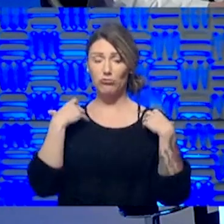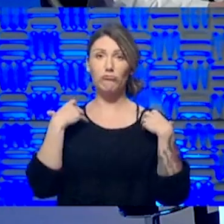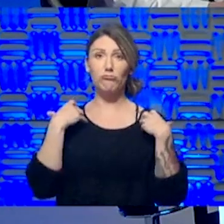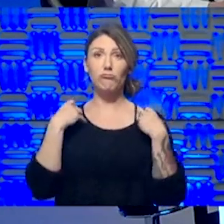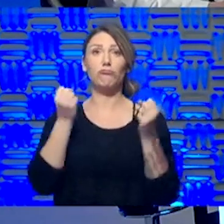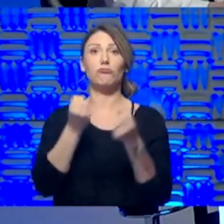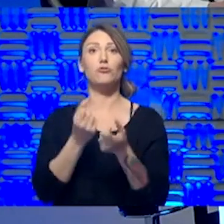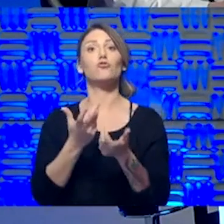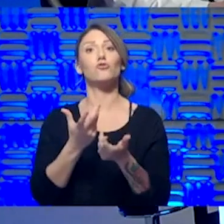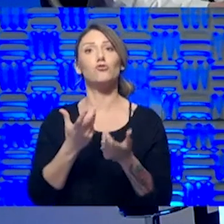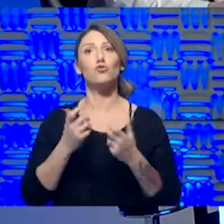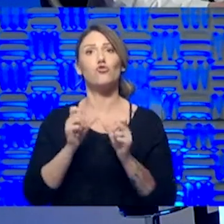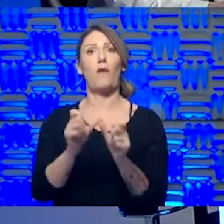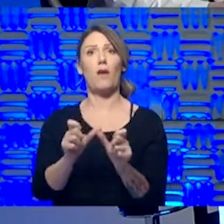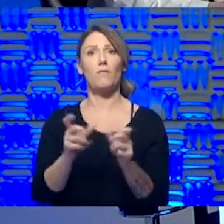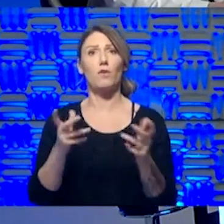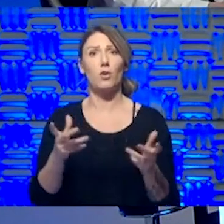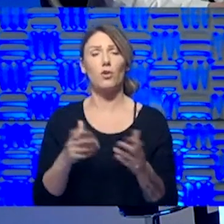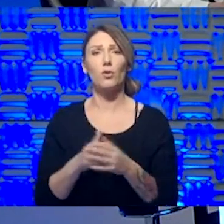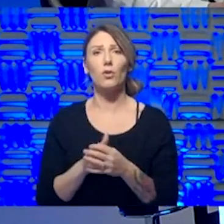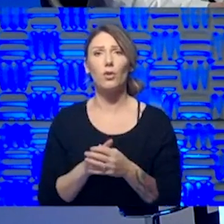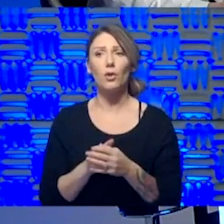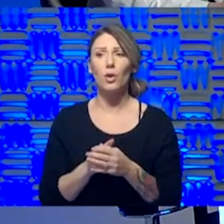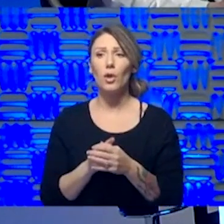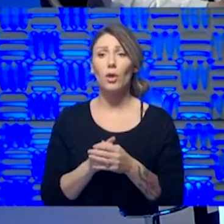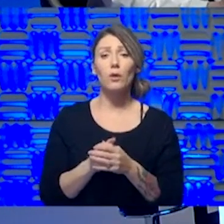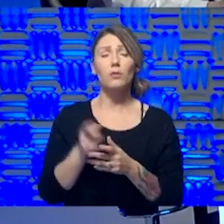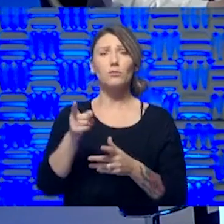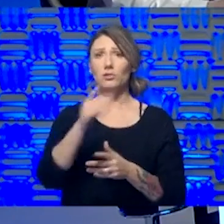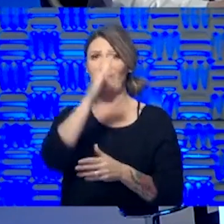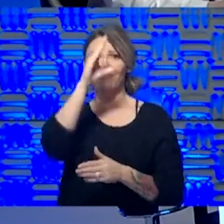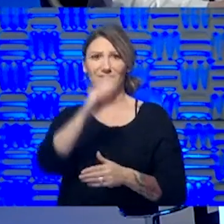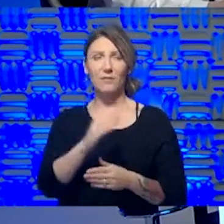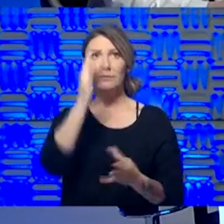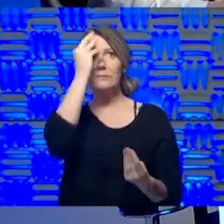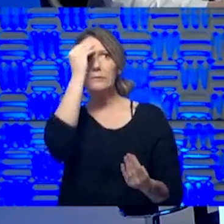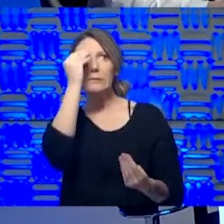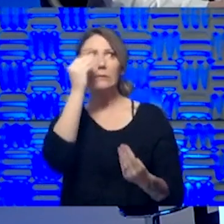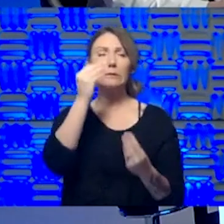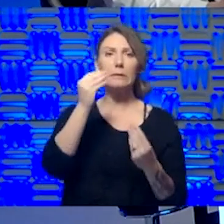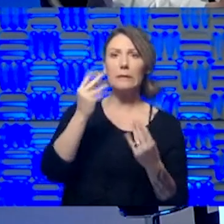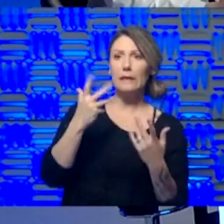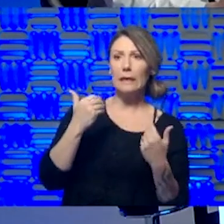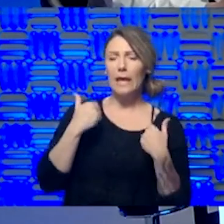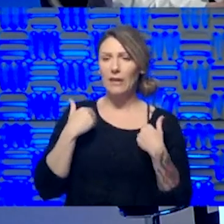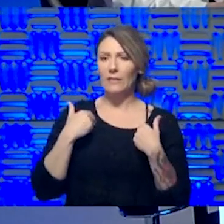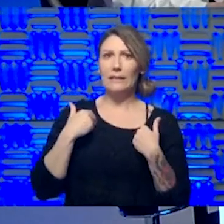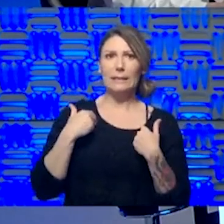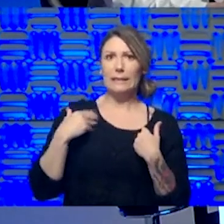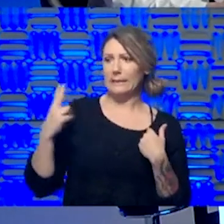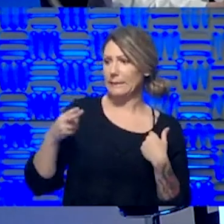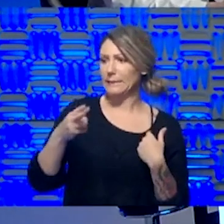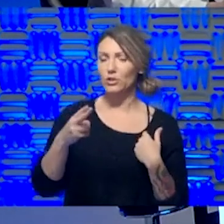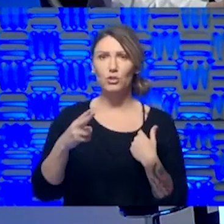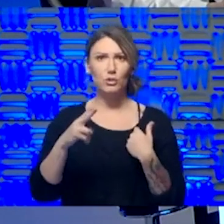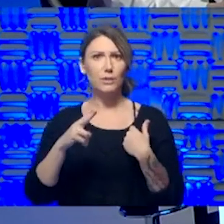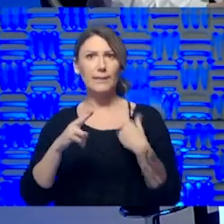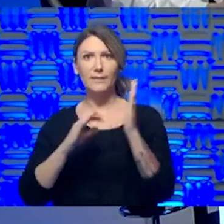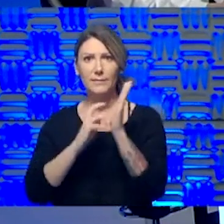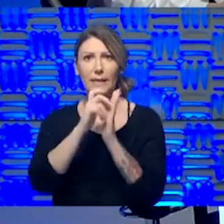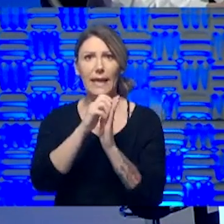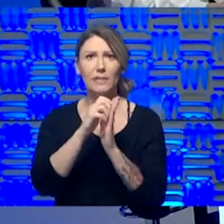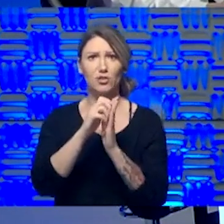as having a pre-existing condition. Should she change that mindset, and does having a cancer history put someone at a higher risk if they